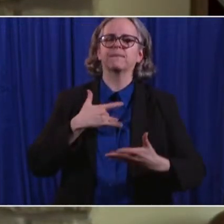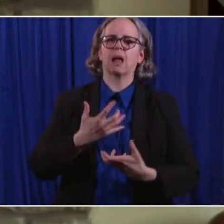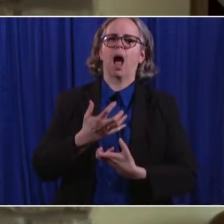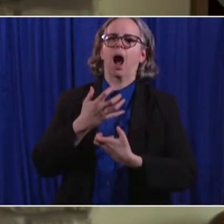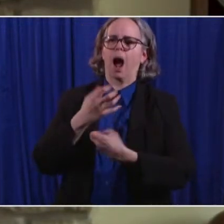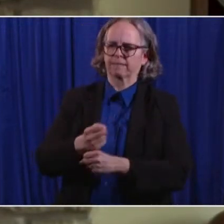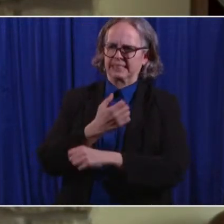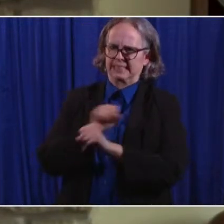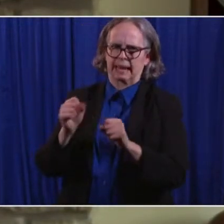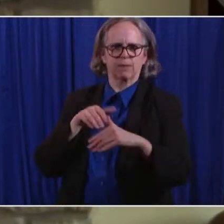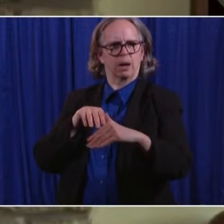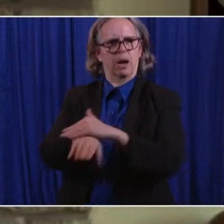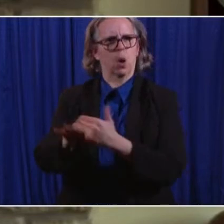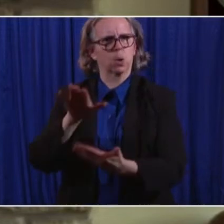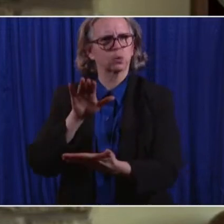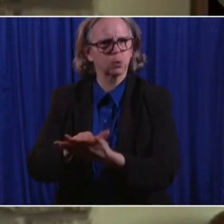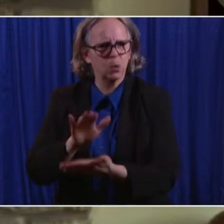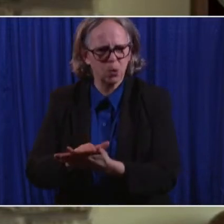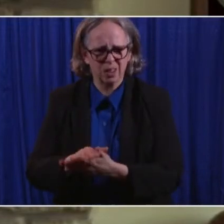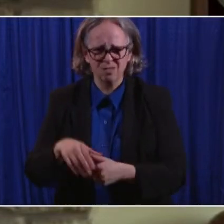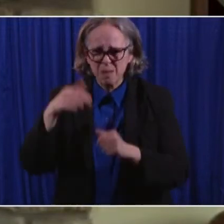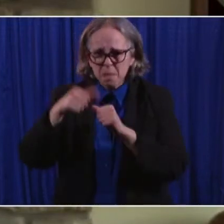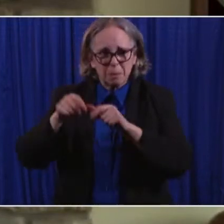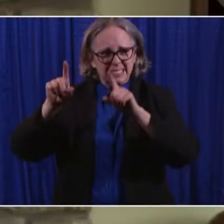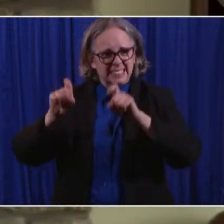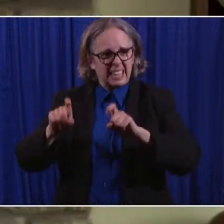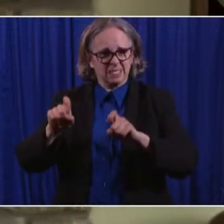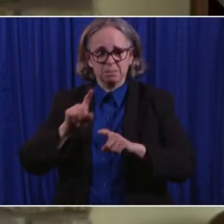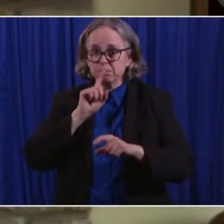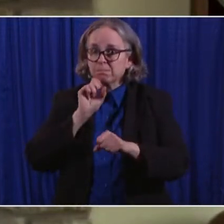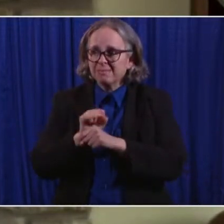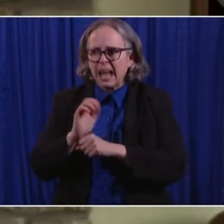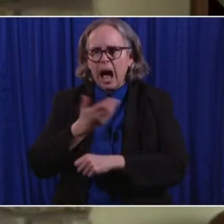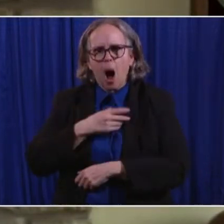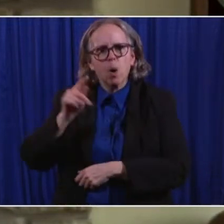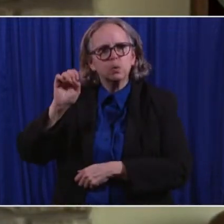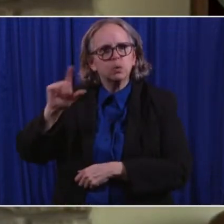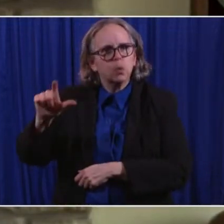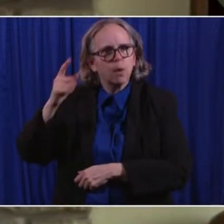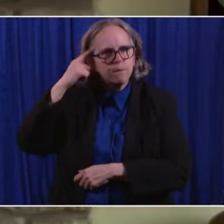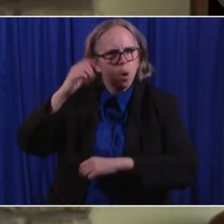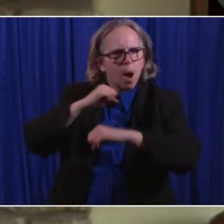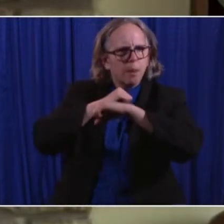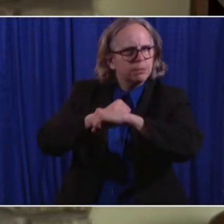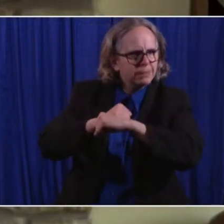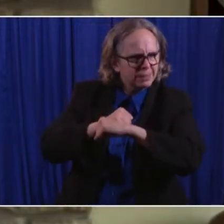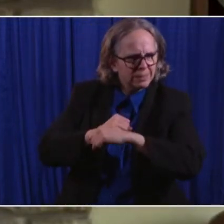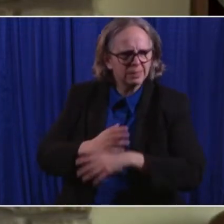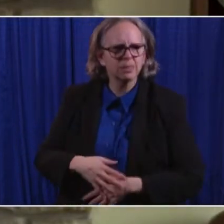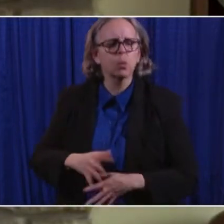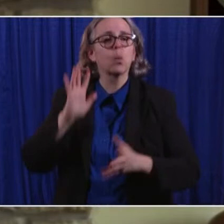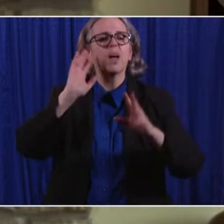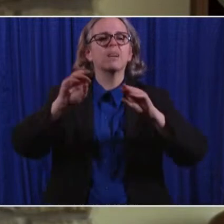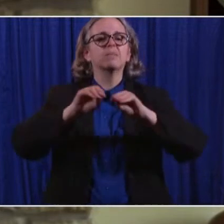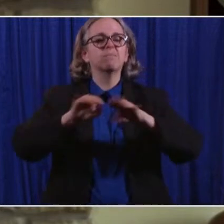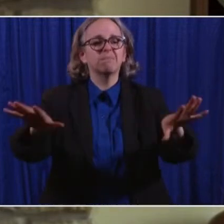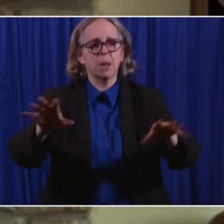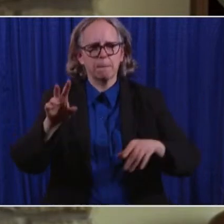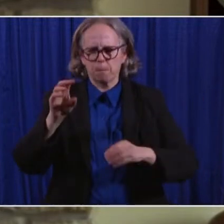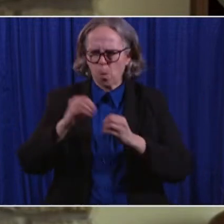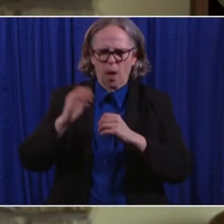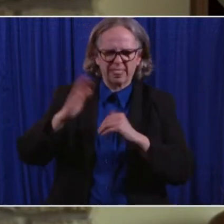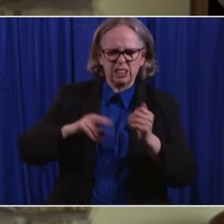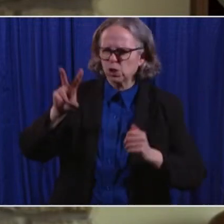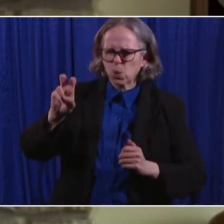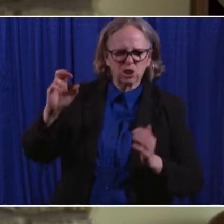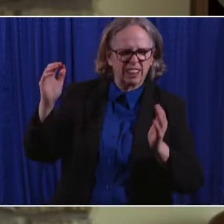tool again that our schools can use. In the coming days, we'll be shipping more than 200,000 of the at-home